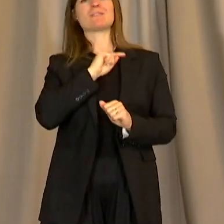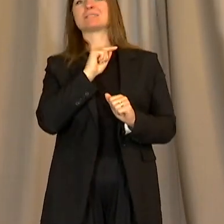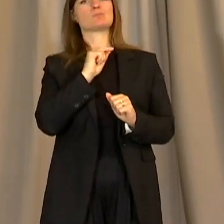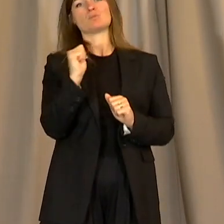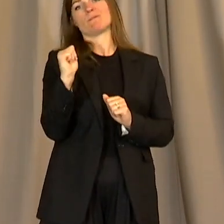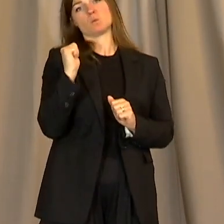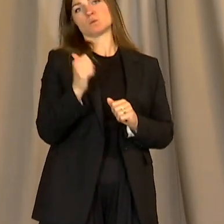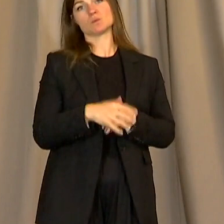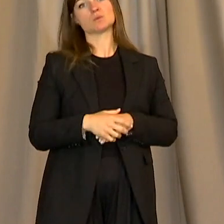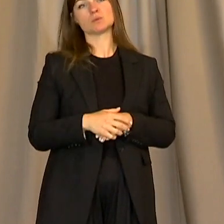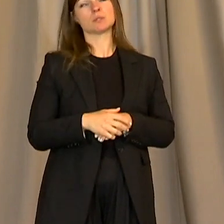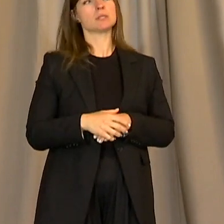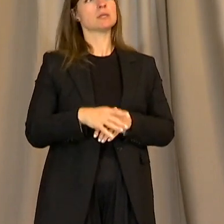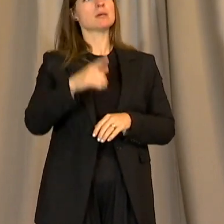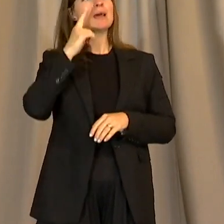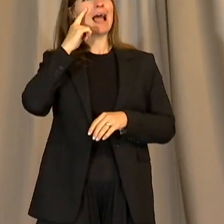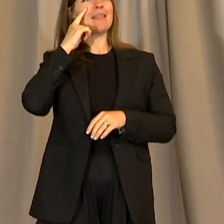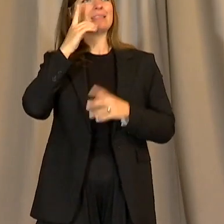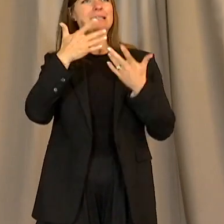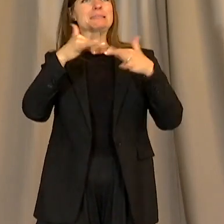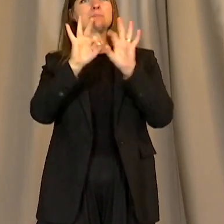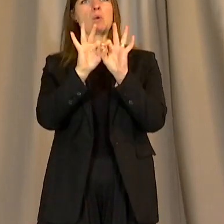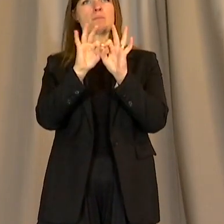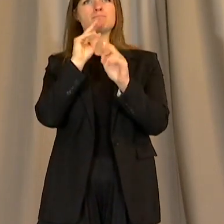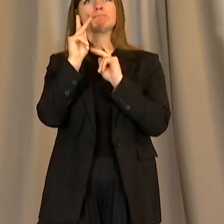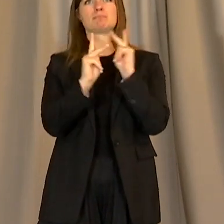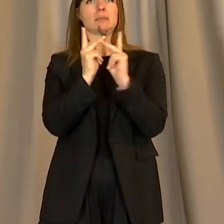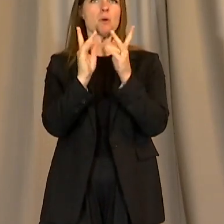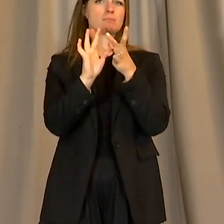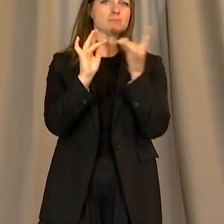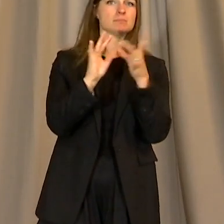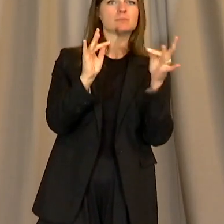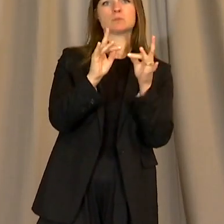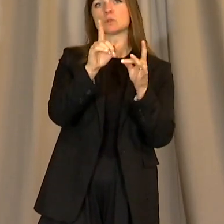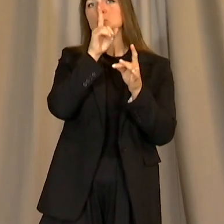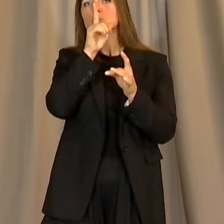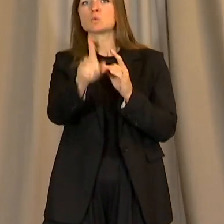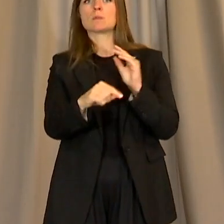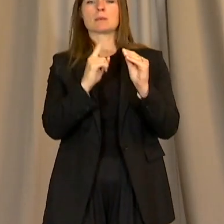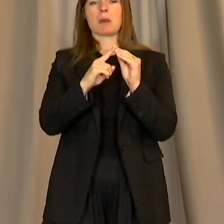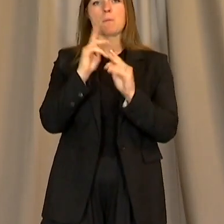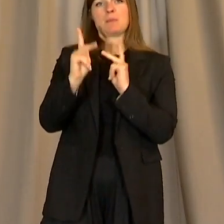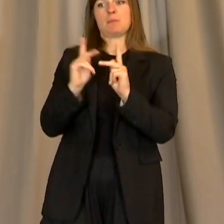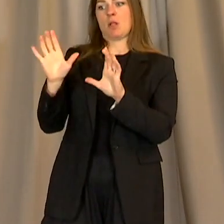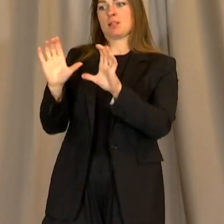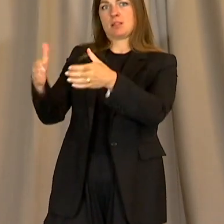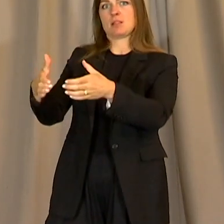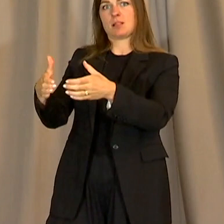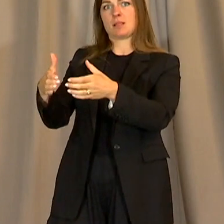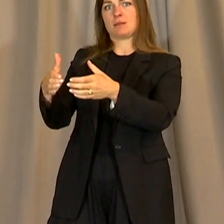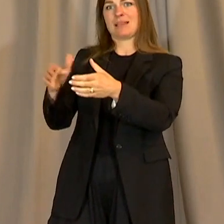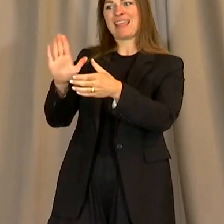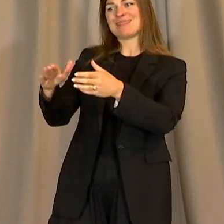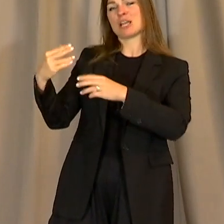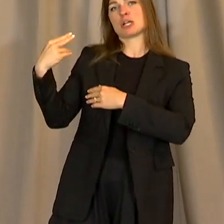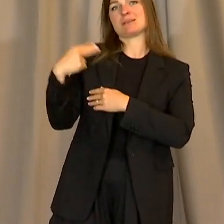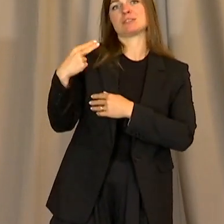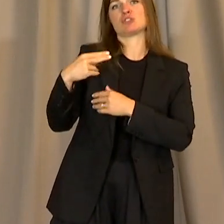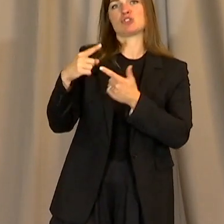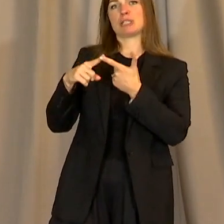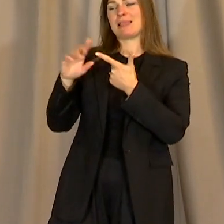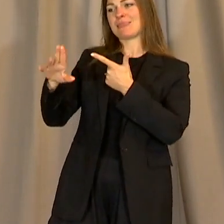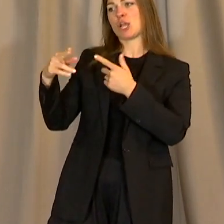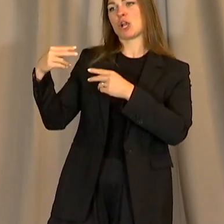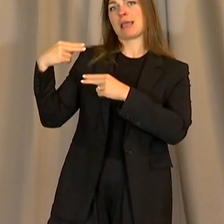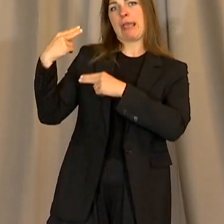need to make sure that people are telling the truth about folks in their legacy and the beauty of their heritage